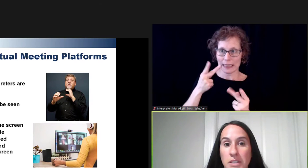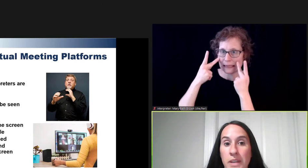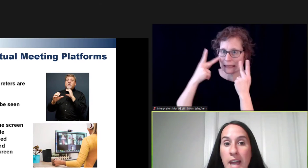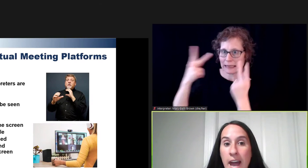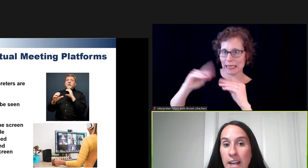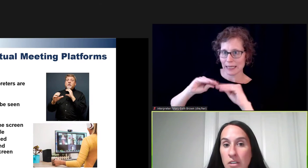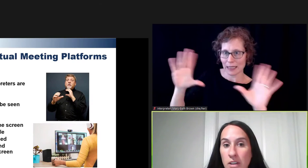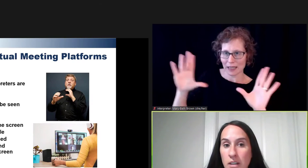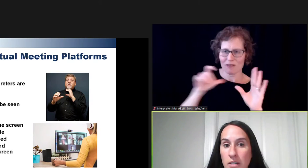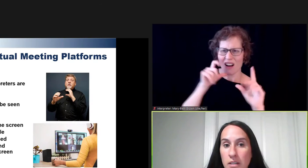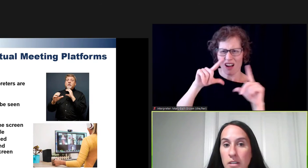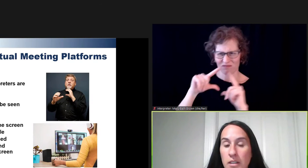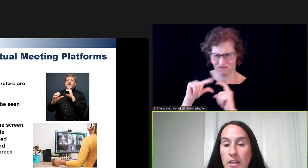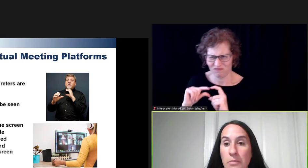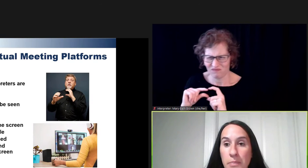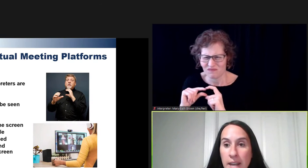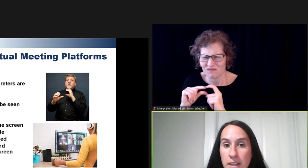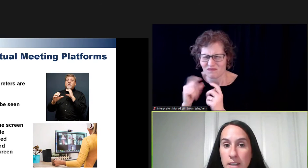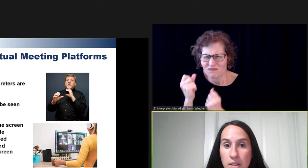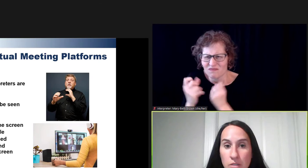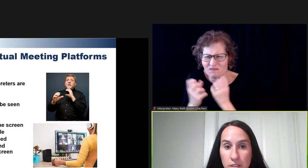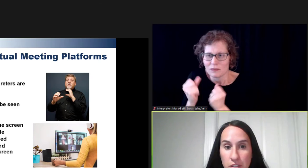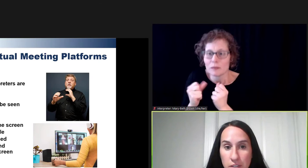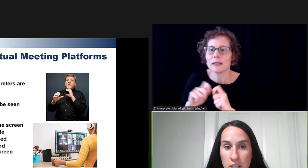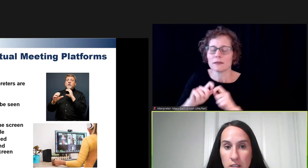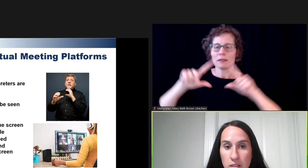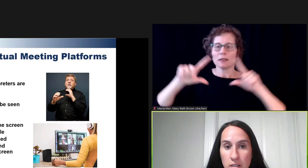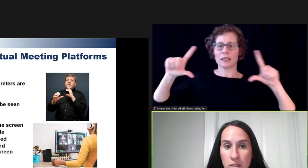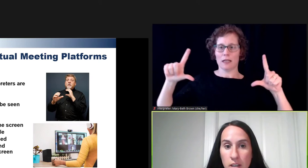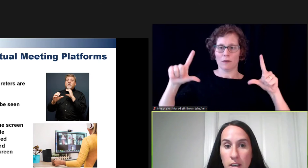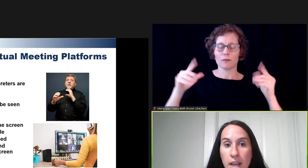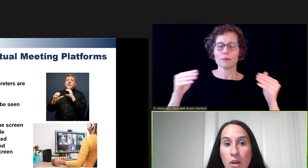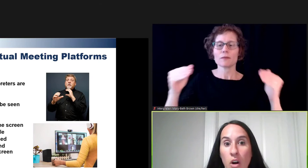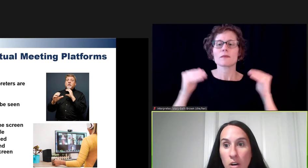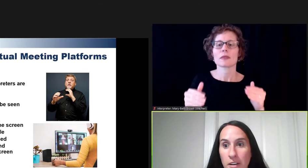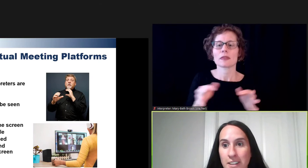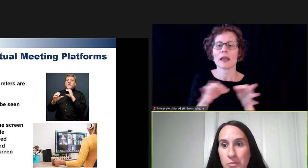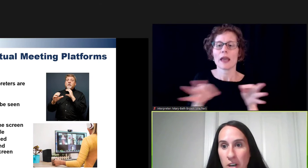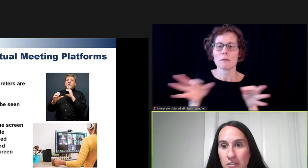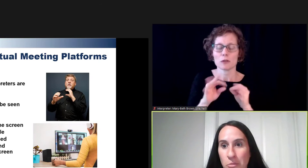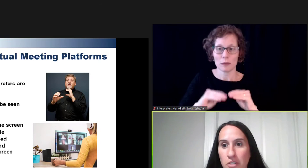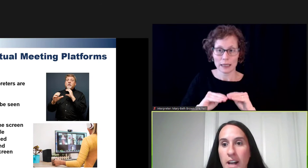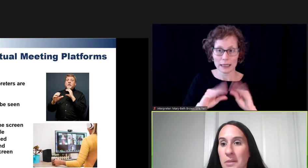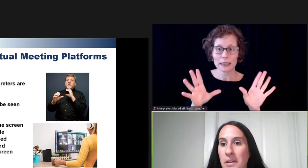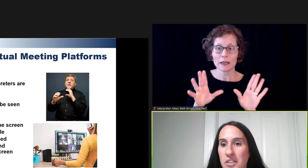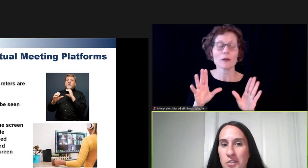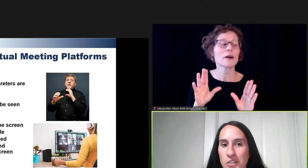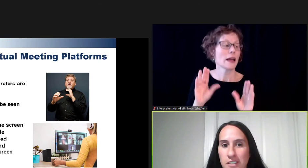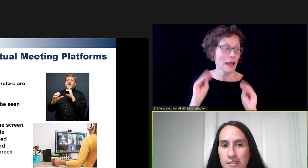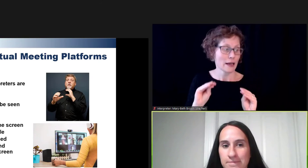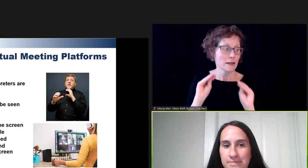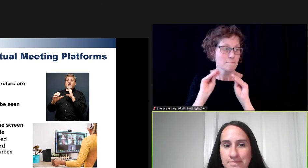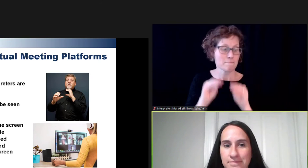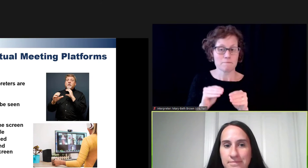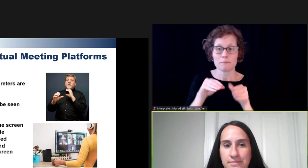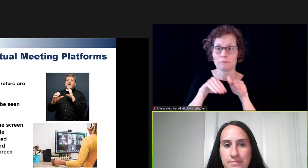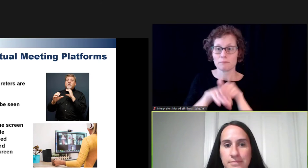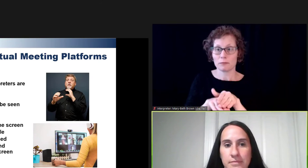Captioning must be accurate, embedded into the screen, and cart is preferable, as I mentioned